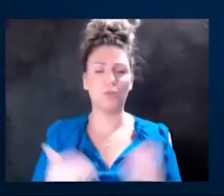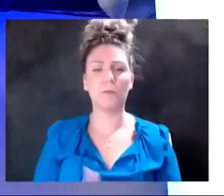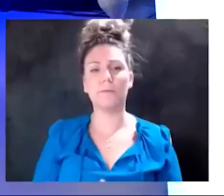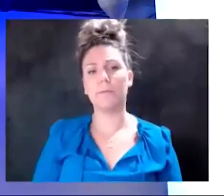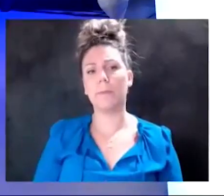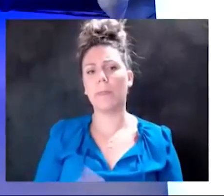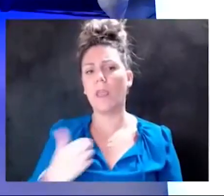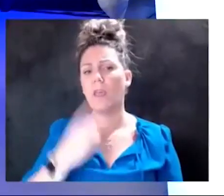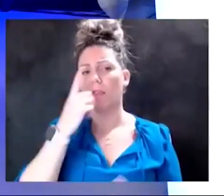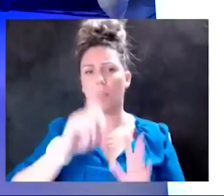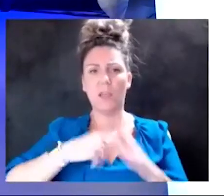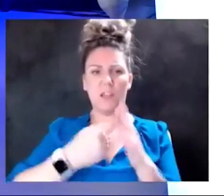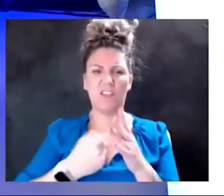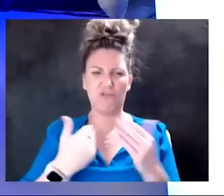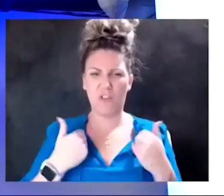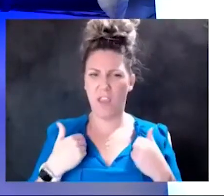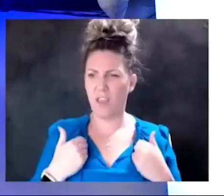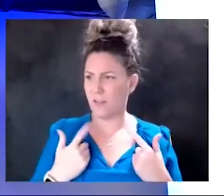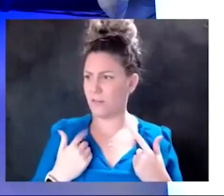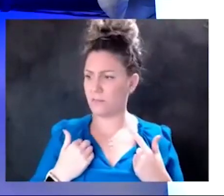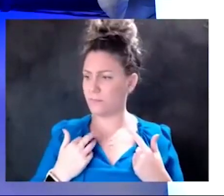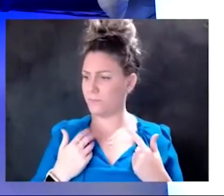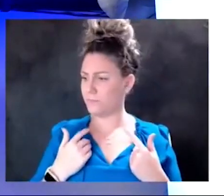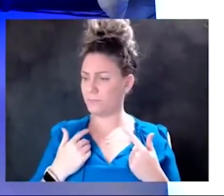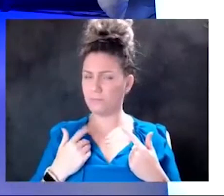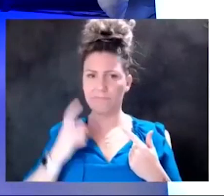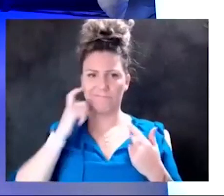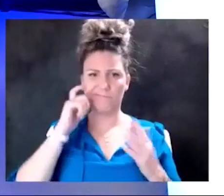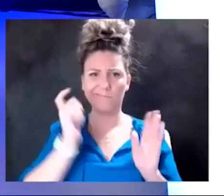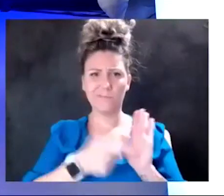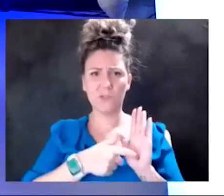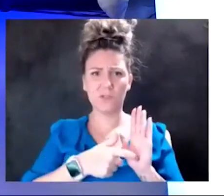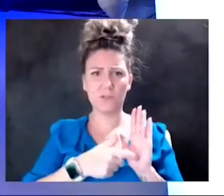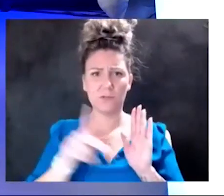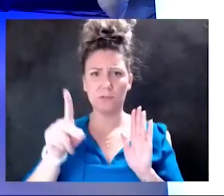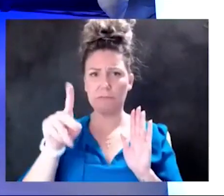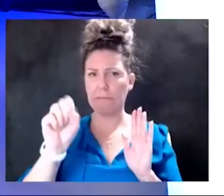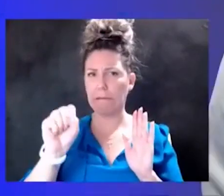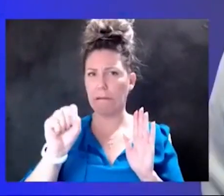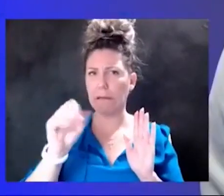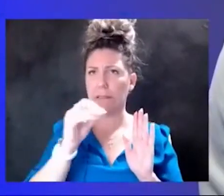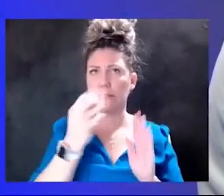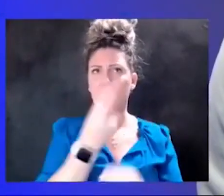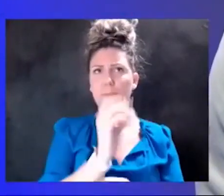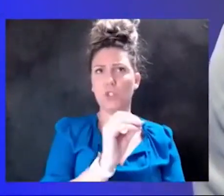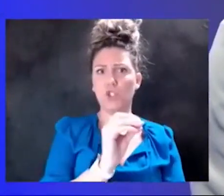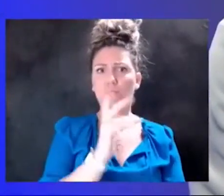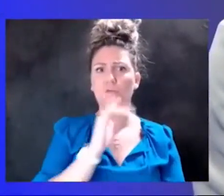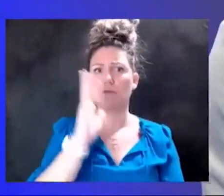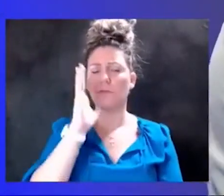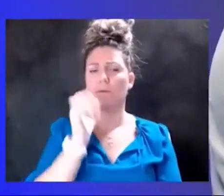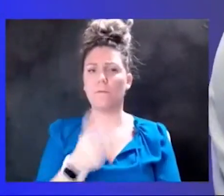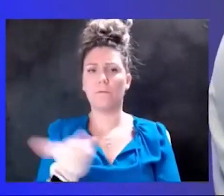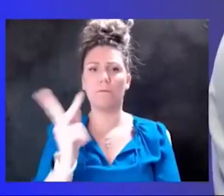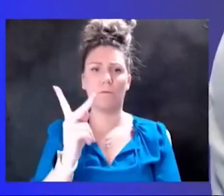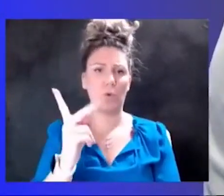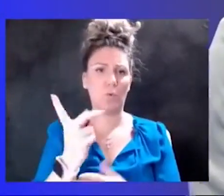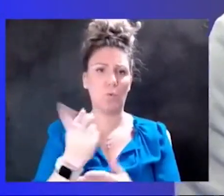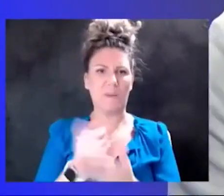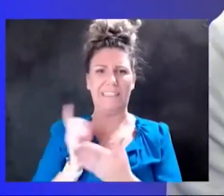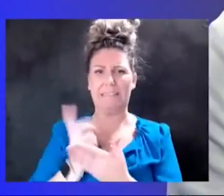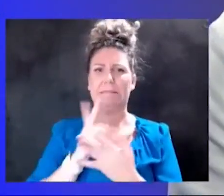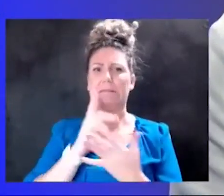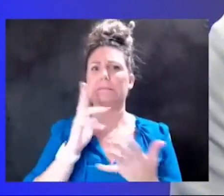initially we had some identification of it in Kansas and Missouri a few weeks ago, but again, since late